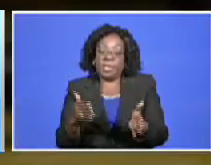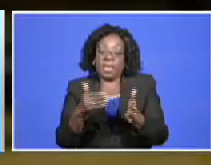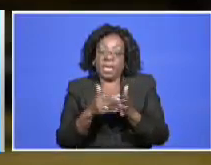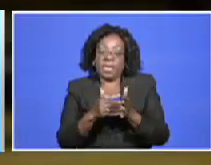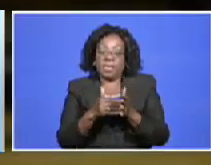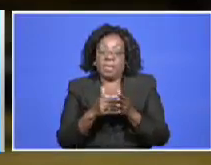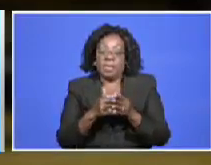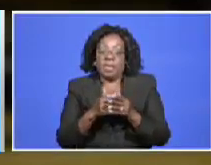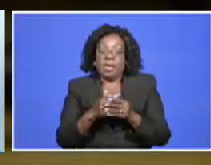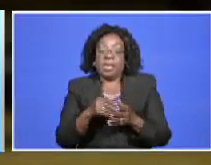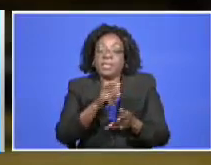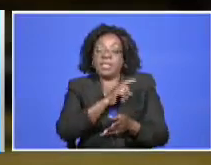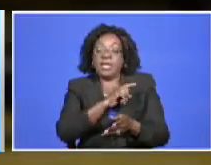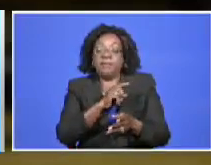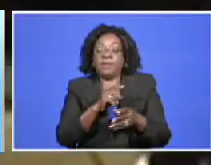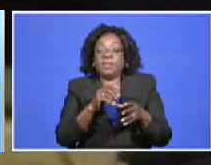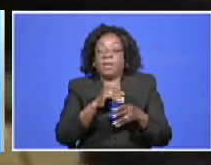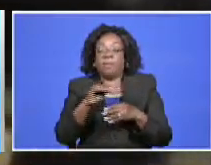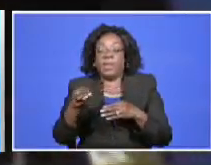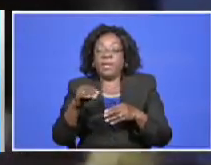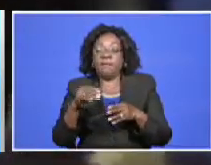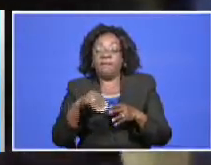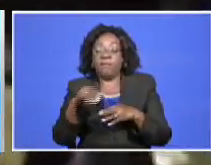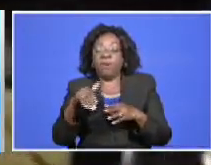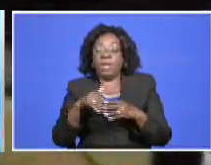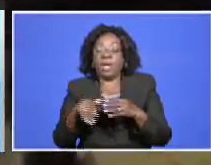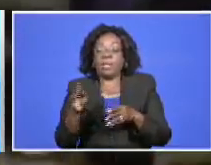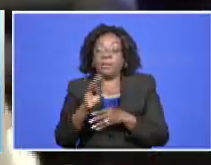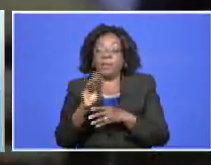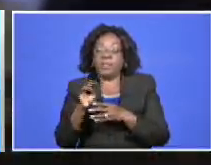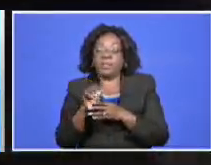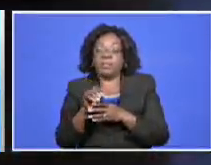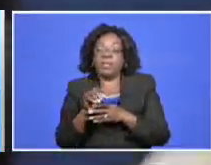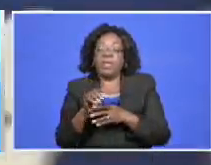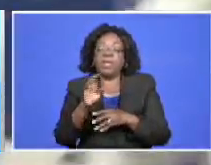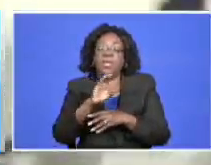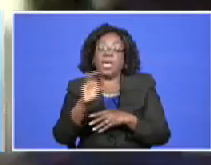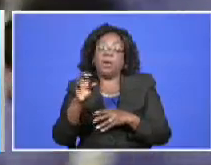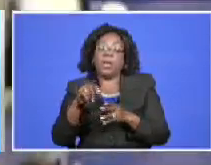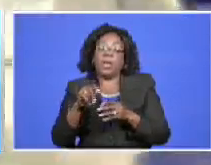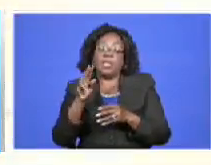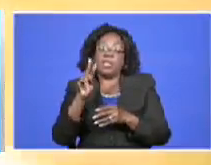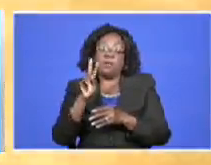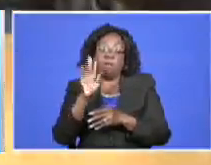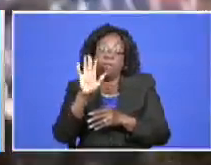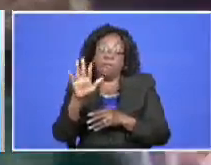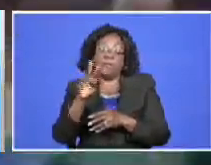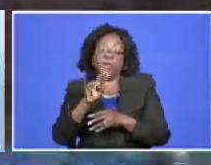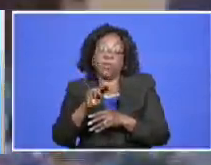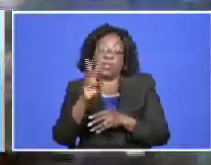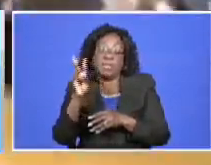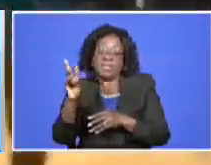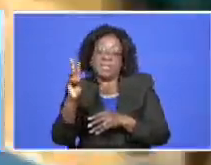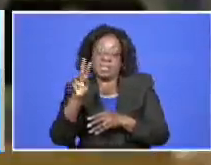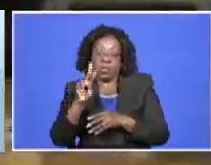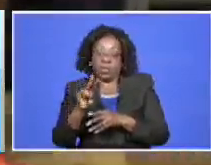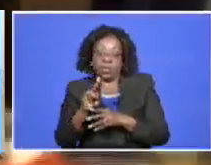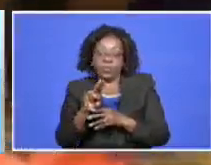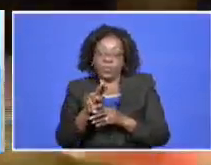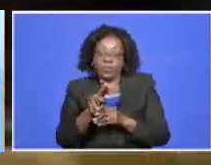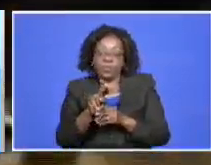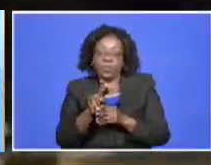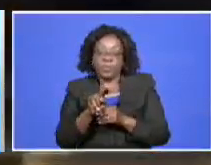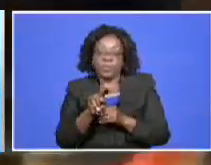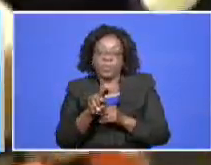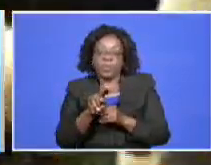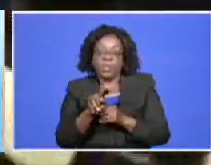Arlington Mavericks. They would lose at the buzzer to Coastal Carolina 63-62. Rashad Davis finishing the game with 7 points